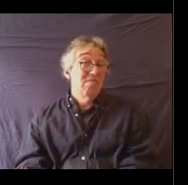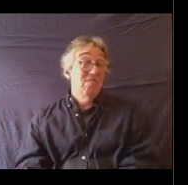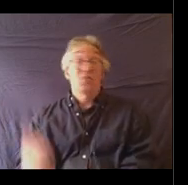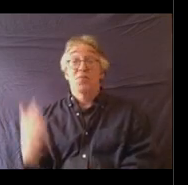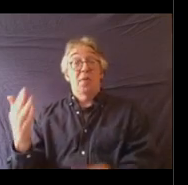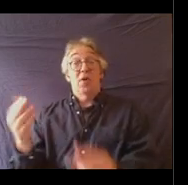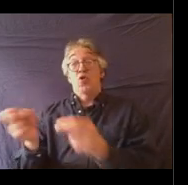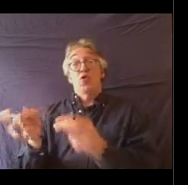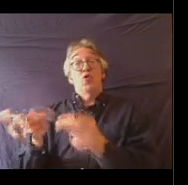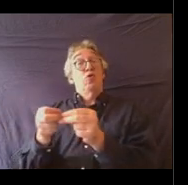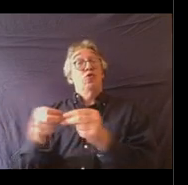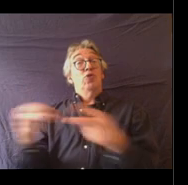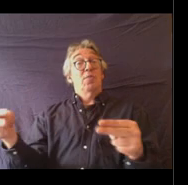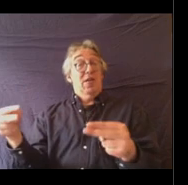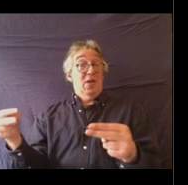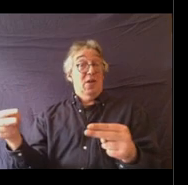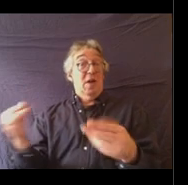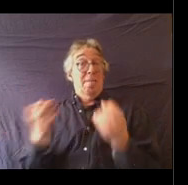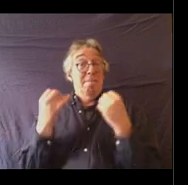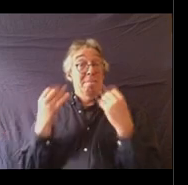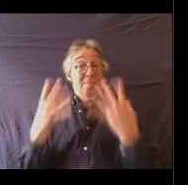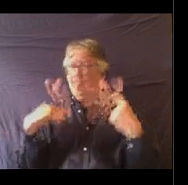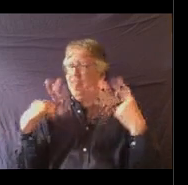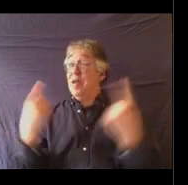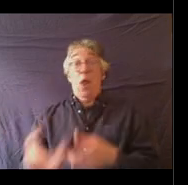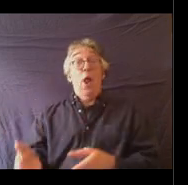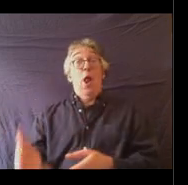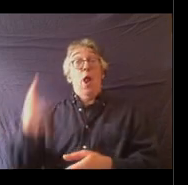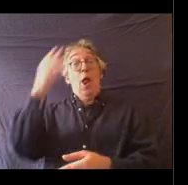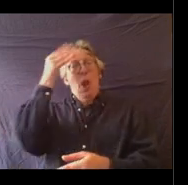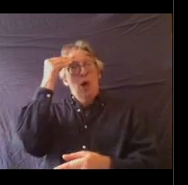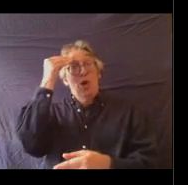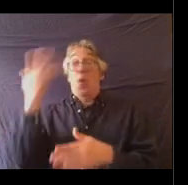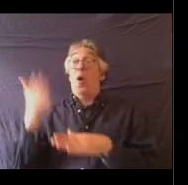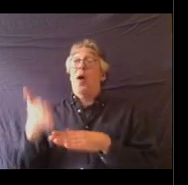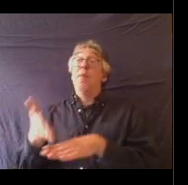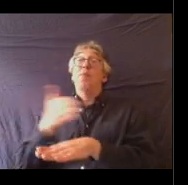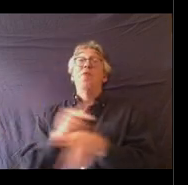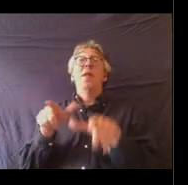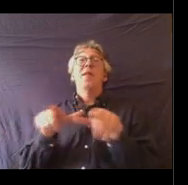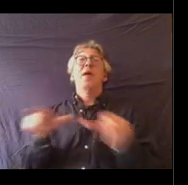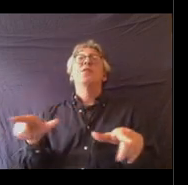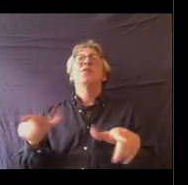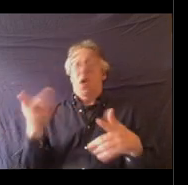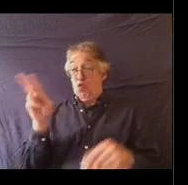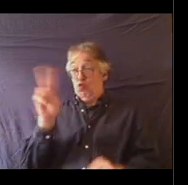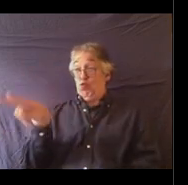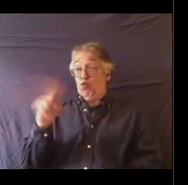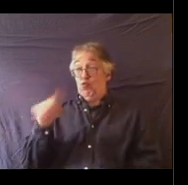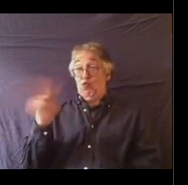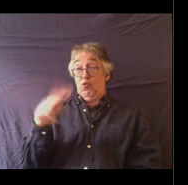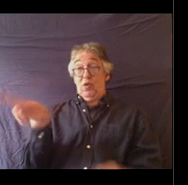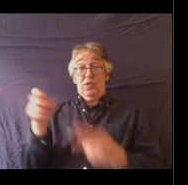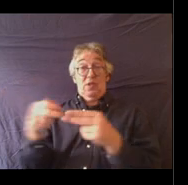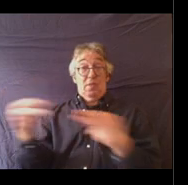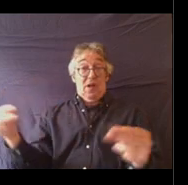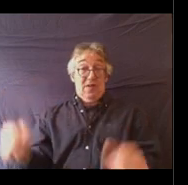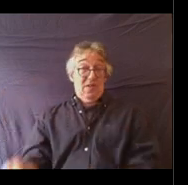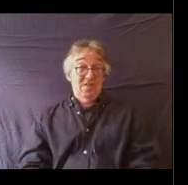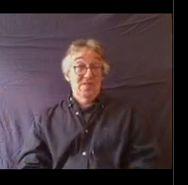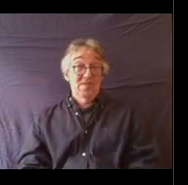subtitles. Most of us, many of us, learned or improve our language skills by watching content